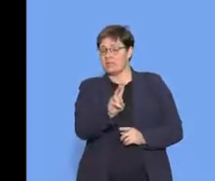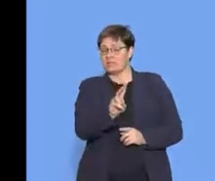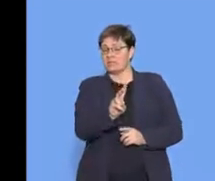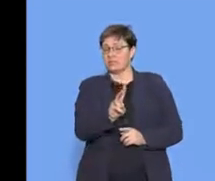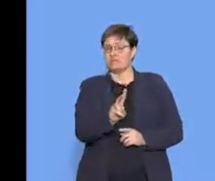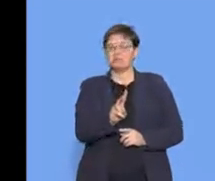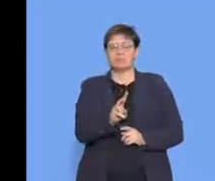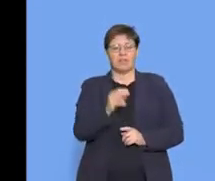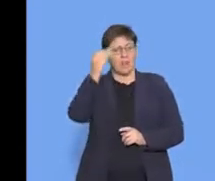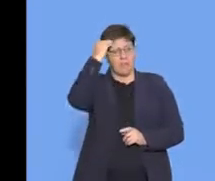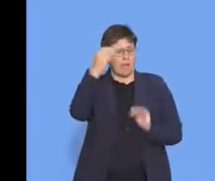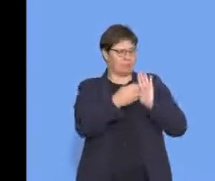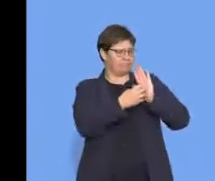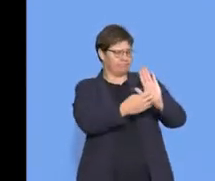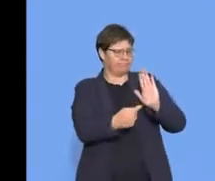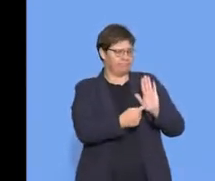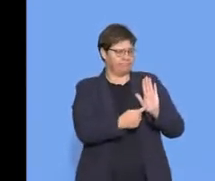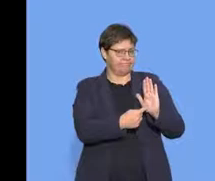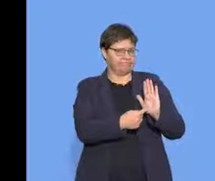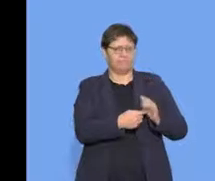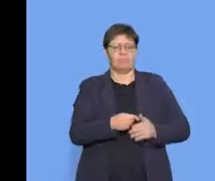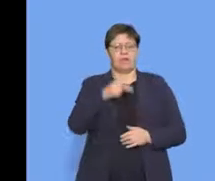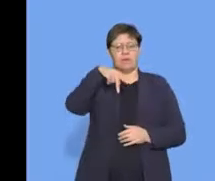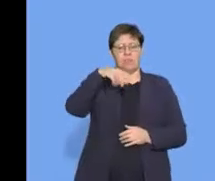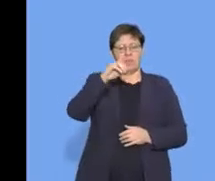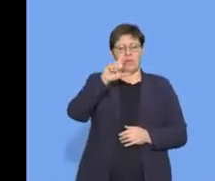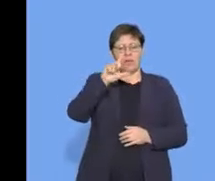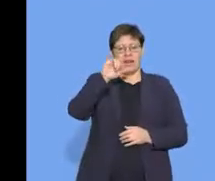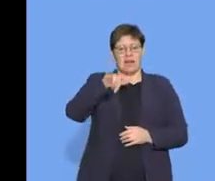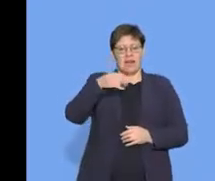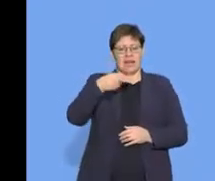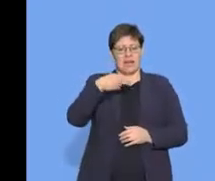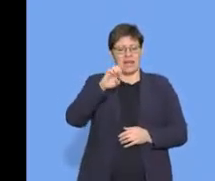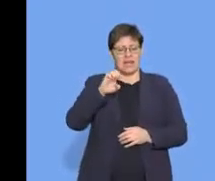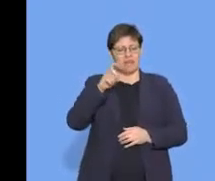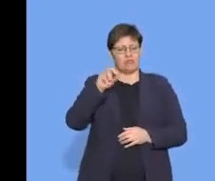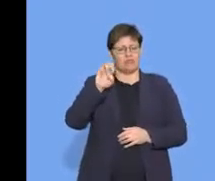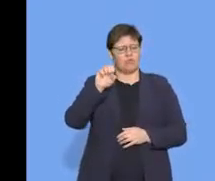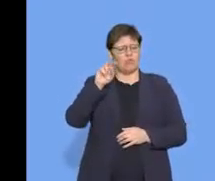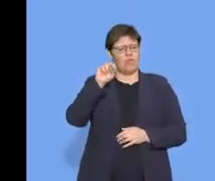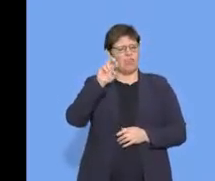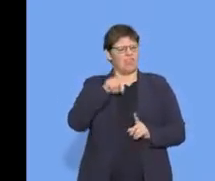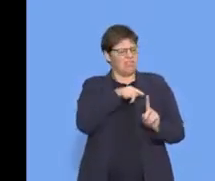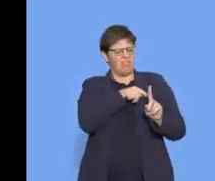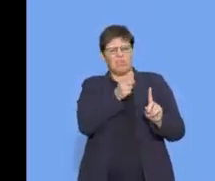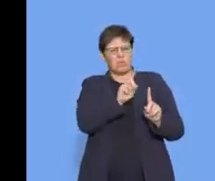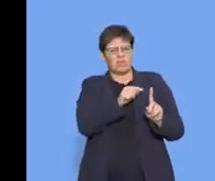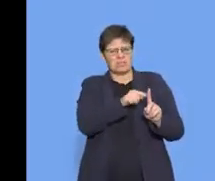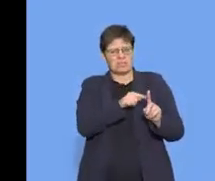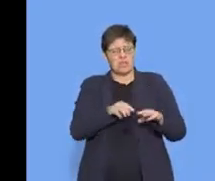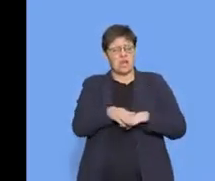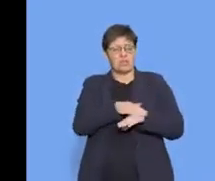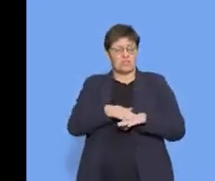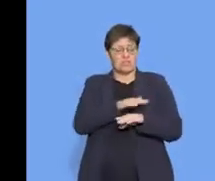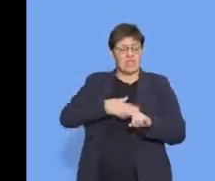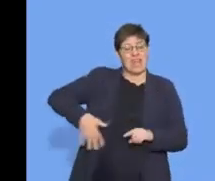So guys, we are going to first define what a polyhedron is, then I'm going to actually define what surface area